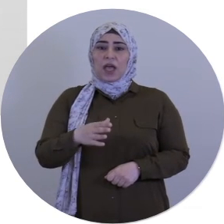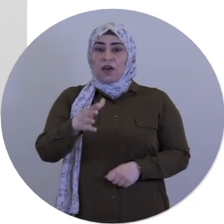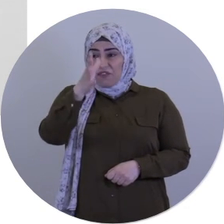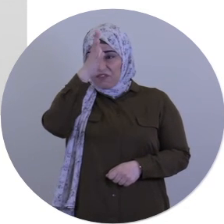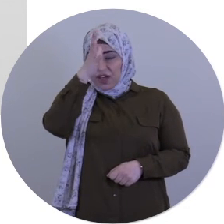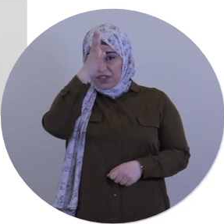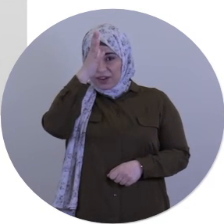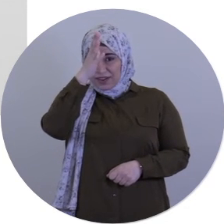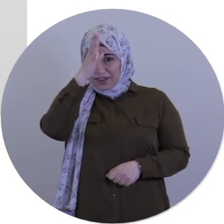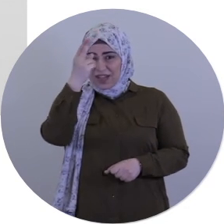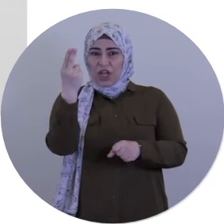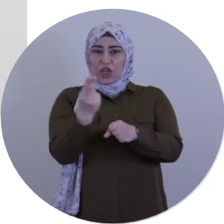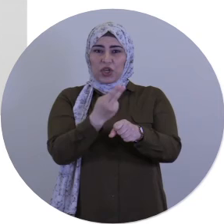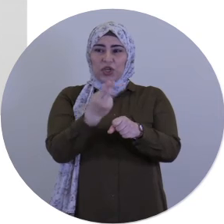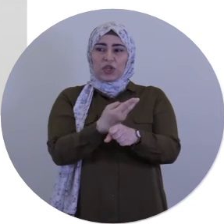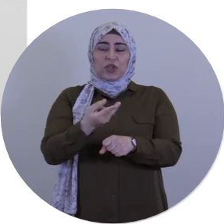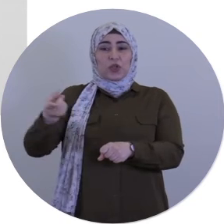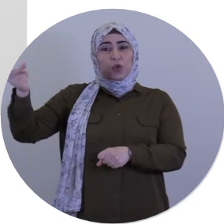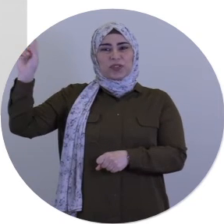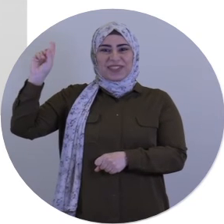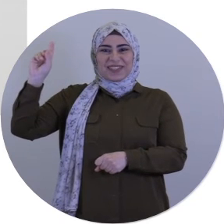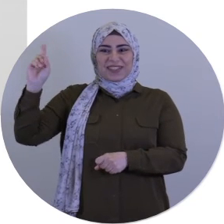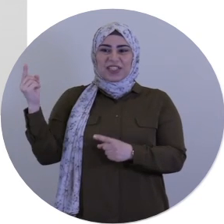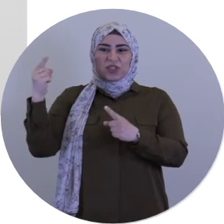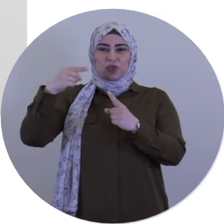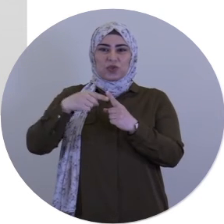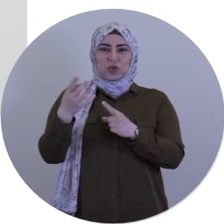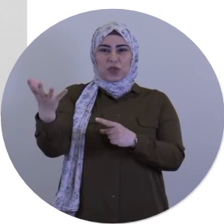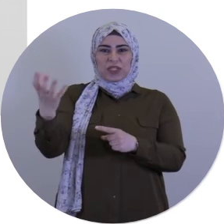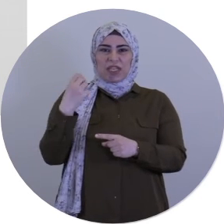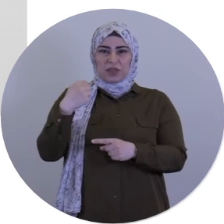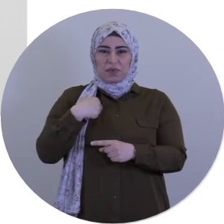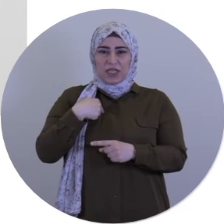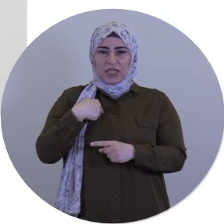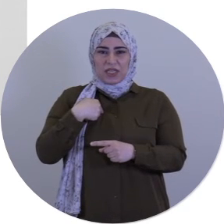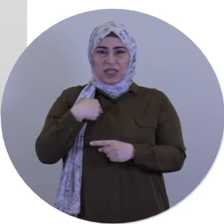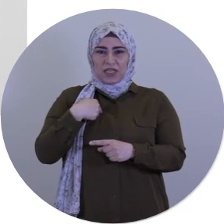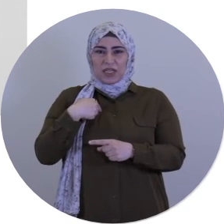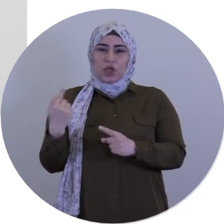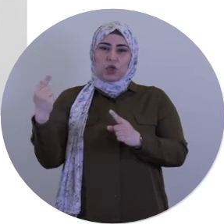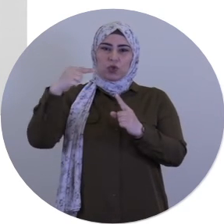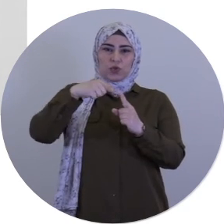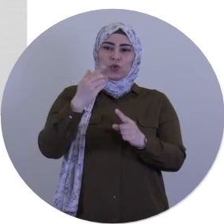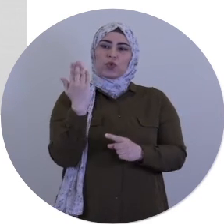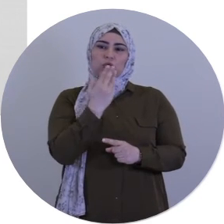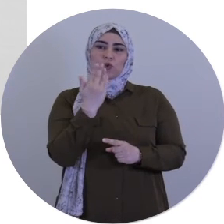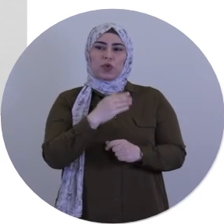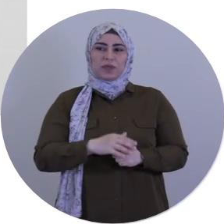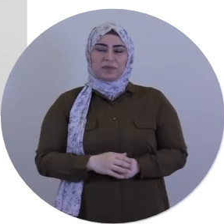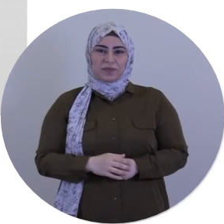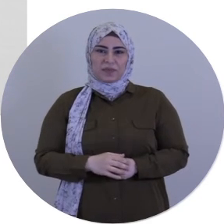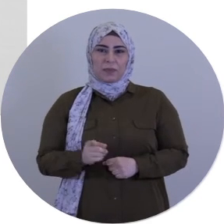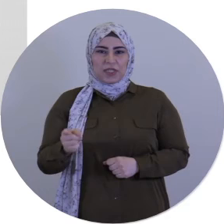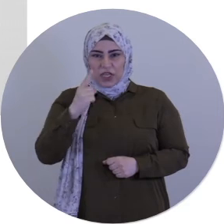example, when I was a child, my father used to take me to school. See, we just simply use used to with